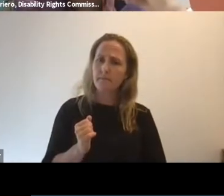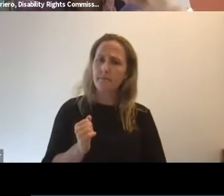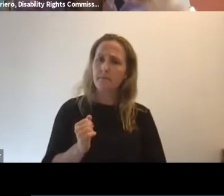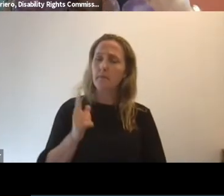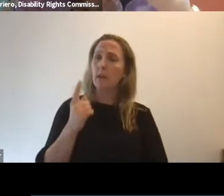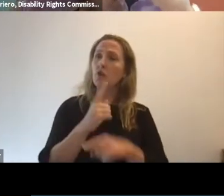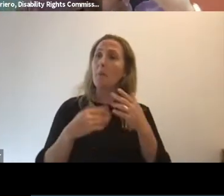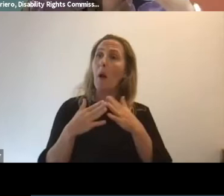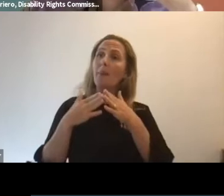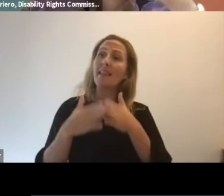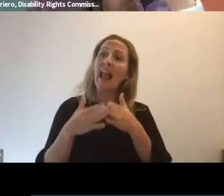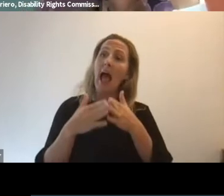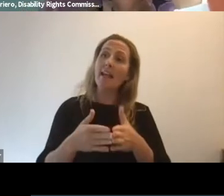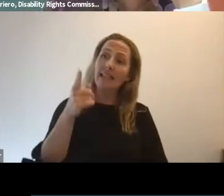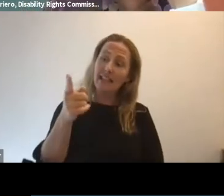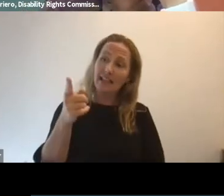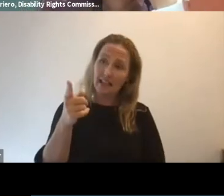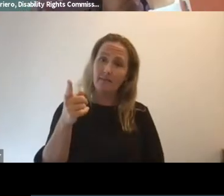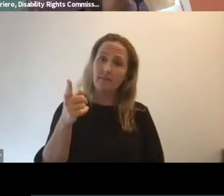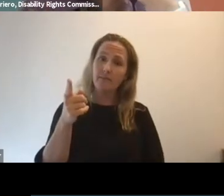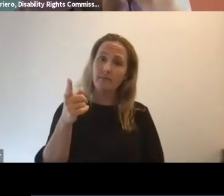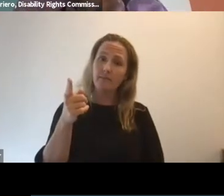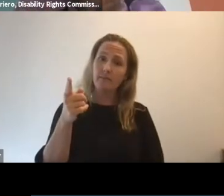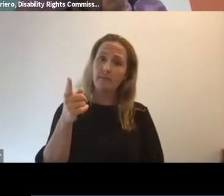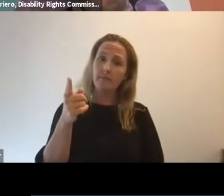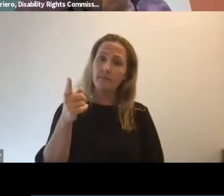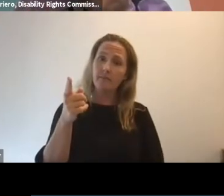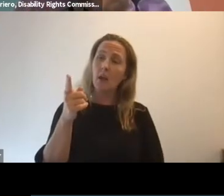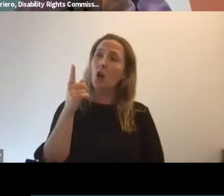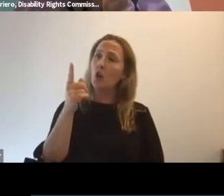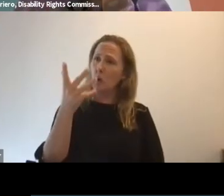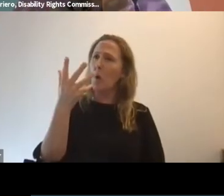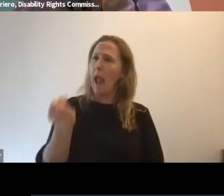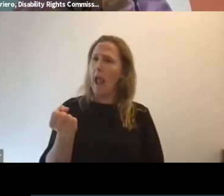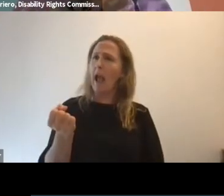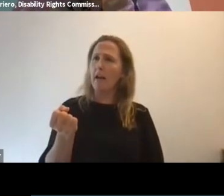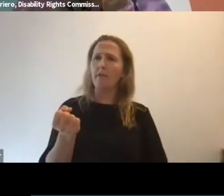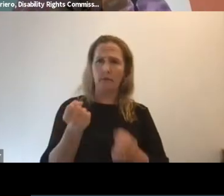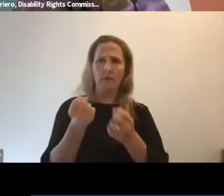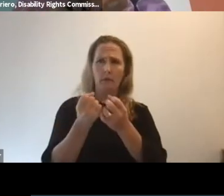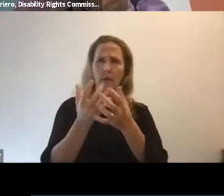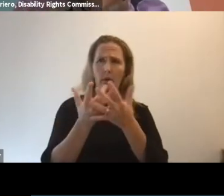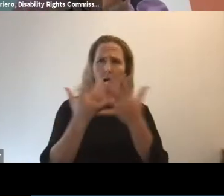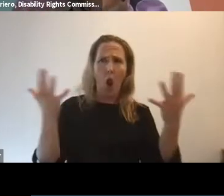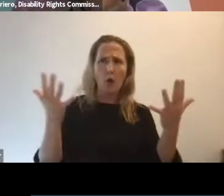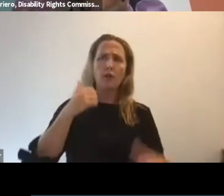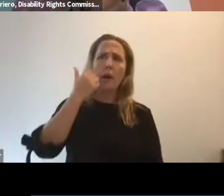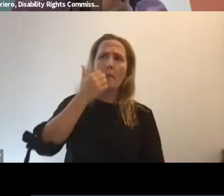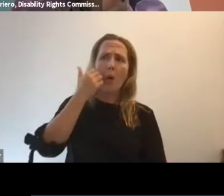Navy, you have quite strong representation of Māori and Pacifica